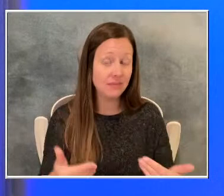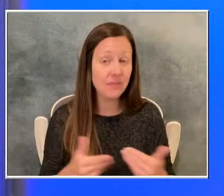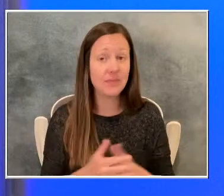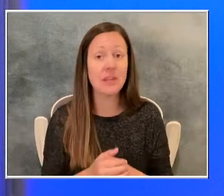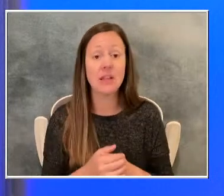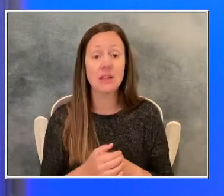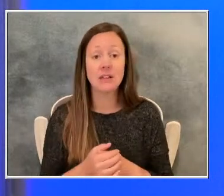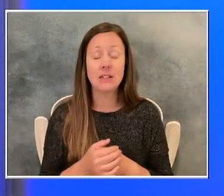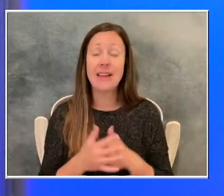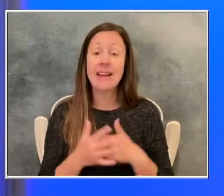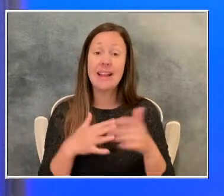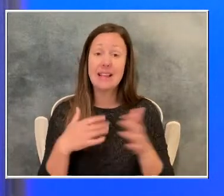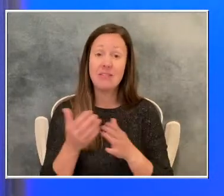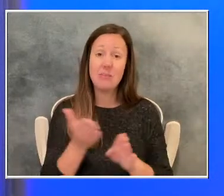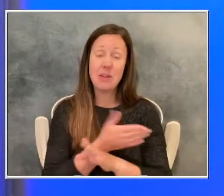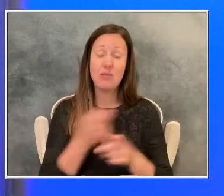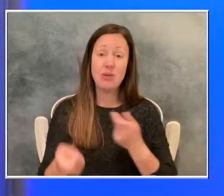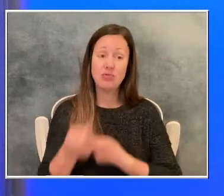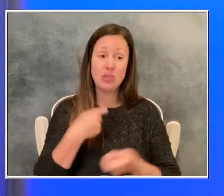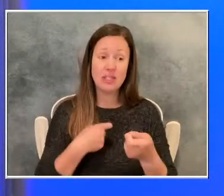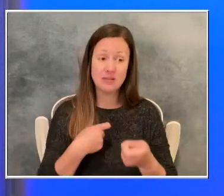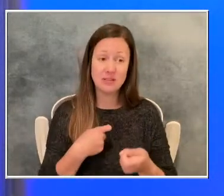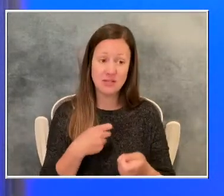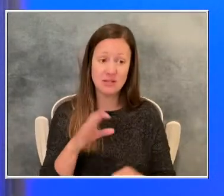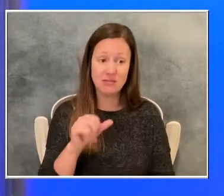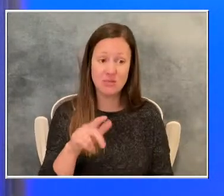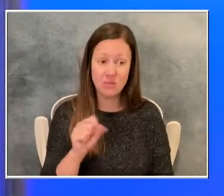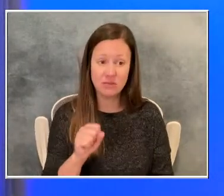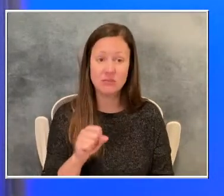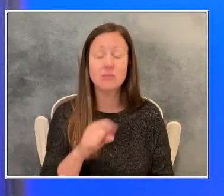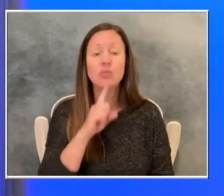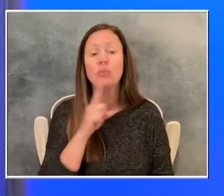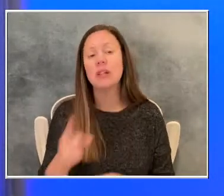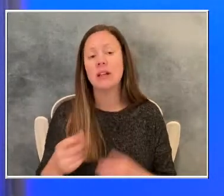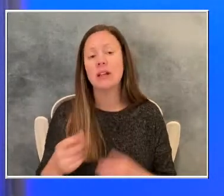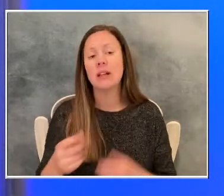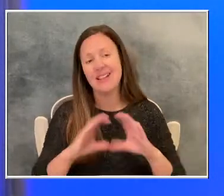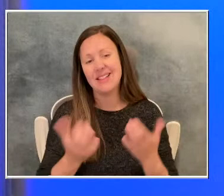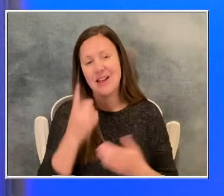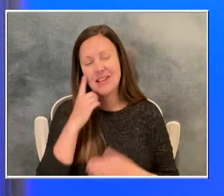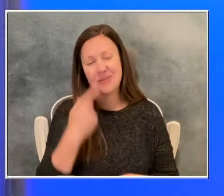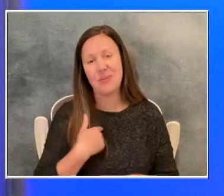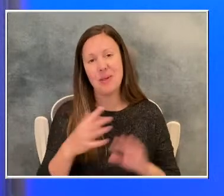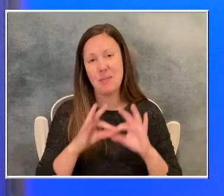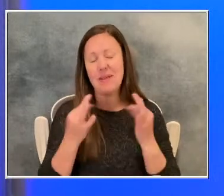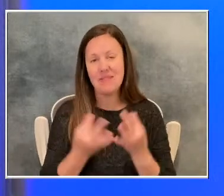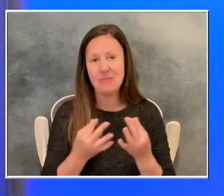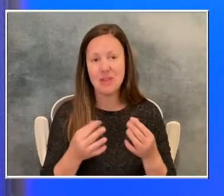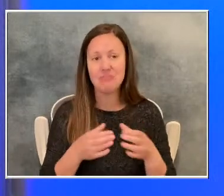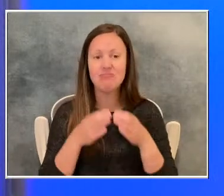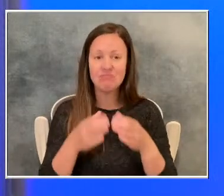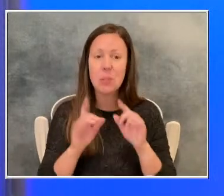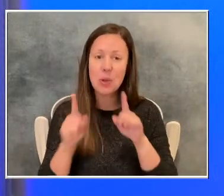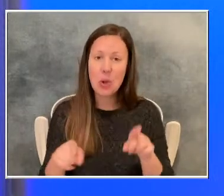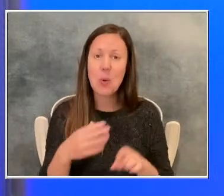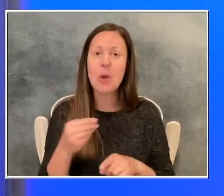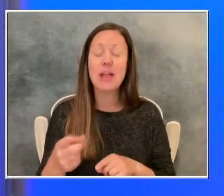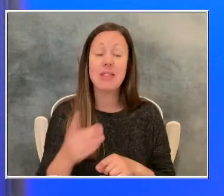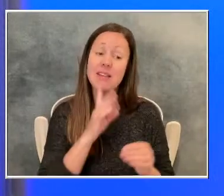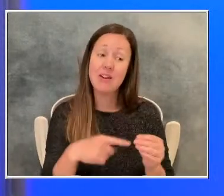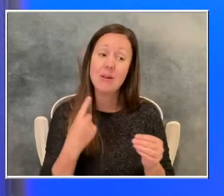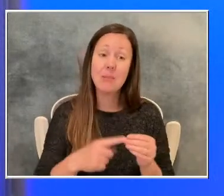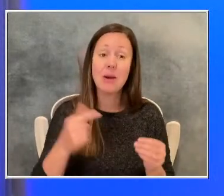the transplant, they had a class for me and my family talking about graft versus host disease,